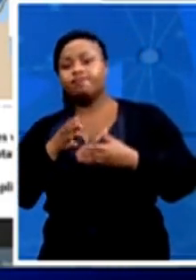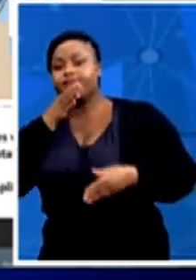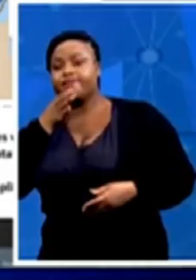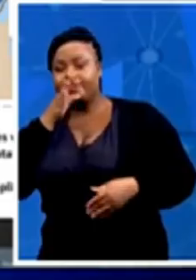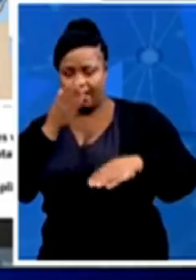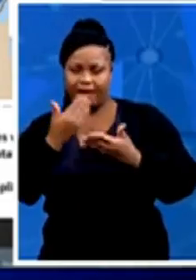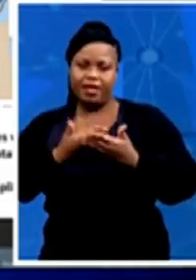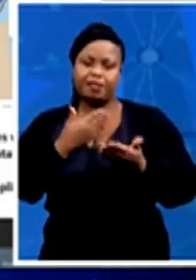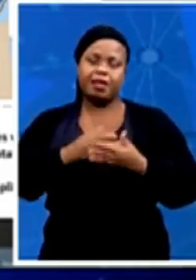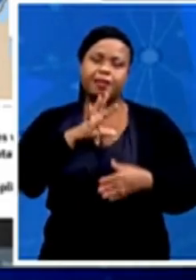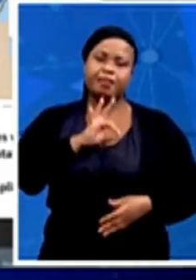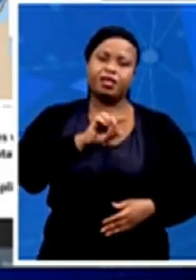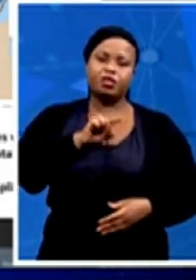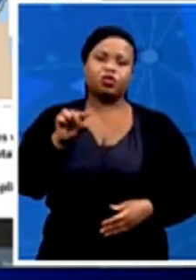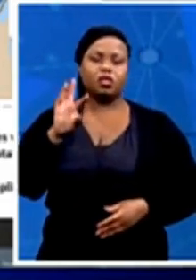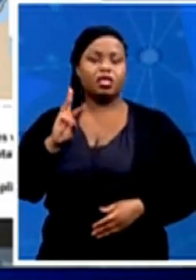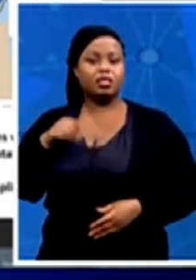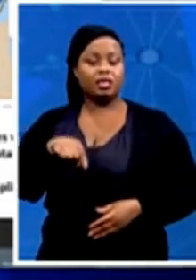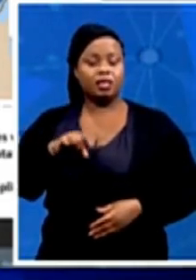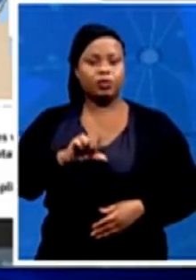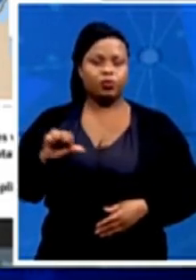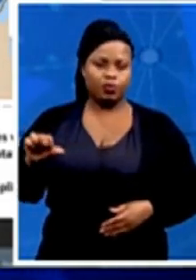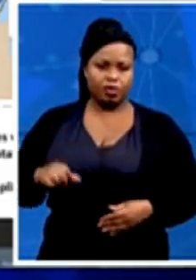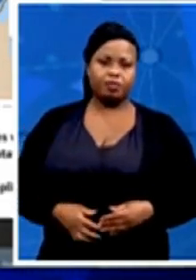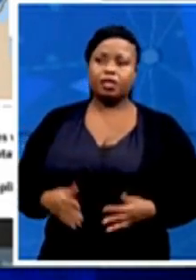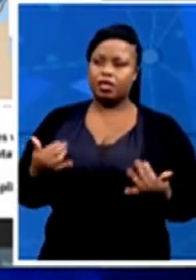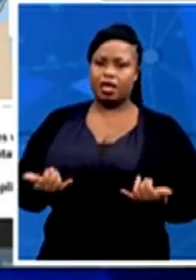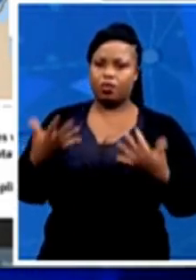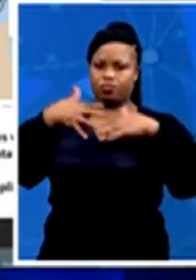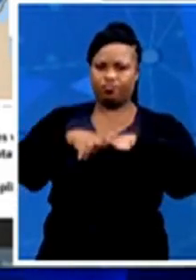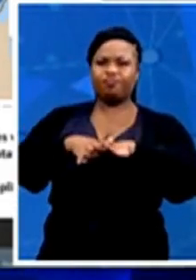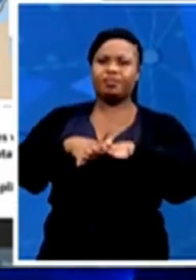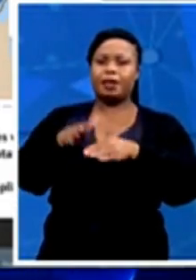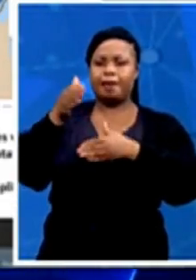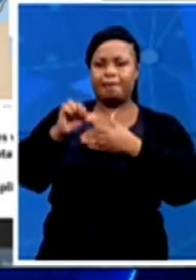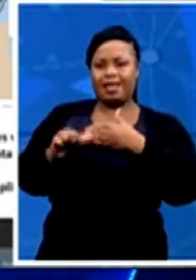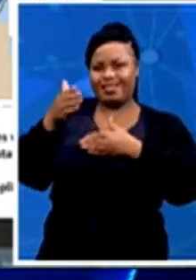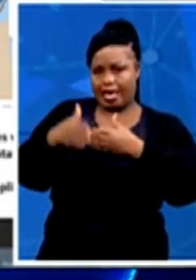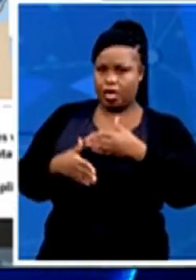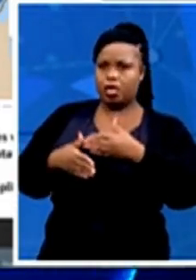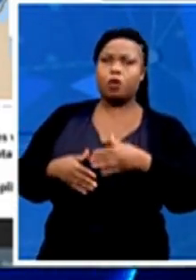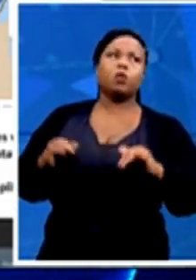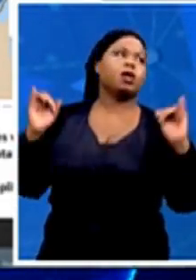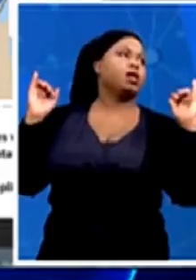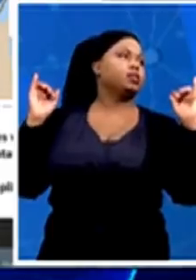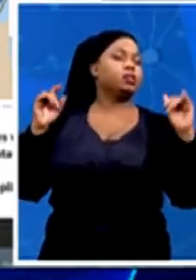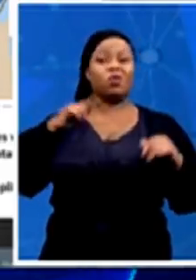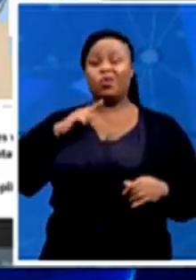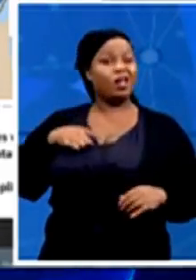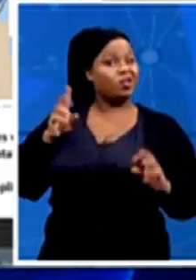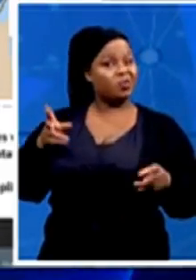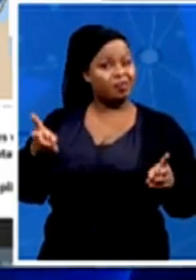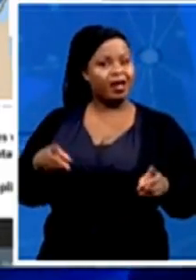week. And it now coincides with the end of month weekend, which under normal conditions tends to be the peak for trauma